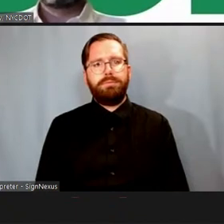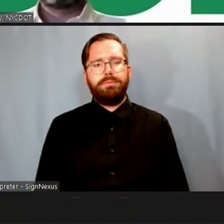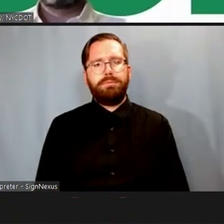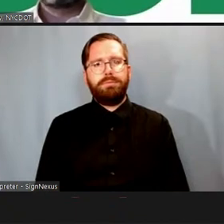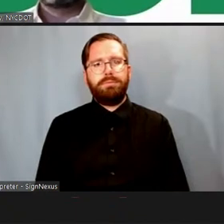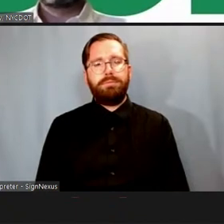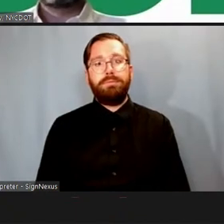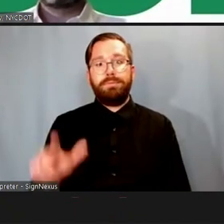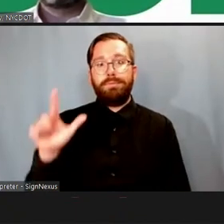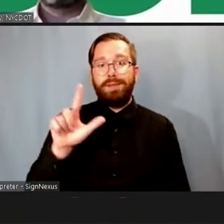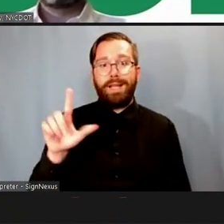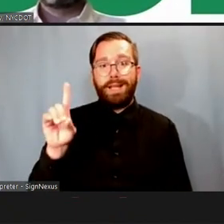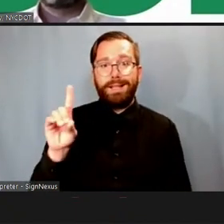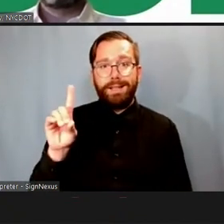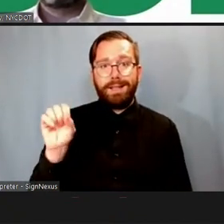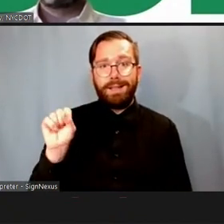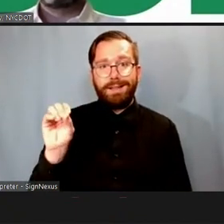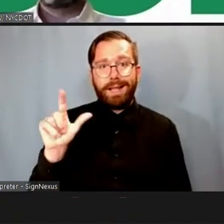ld solomon